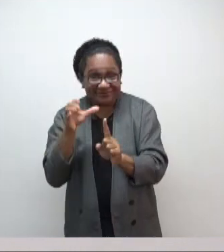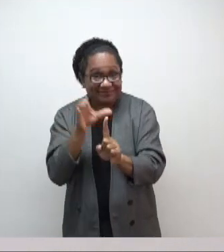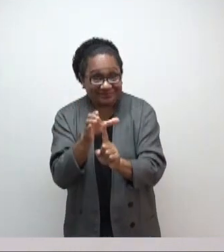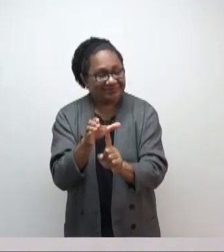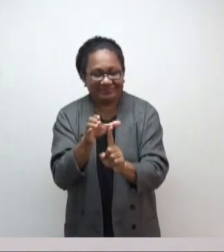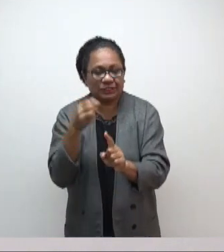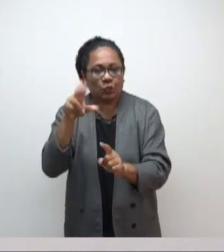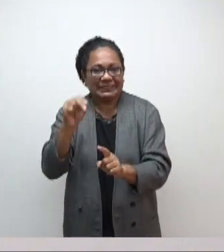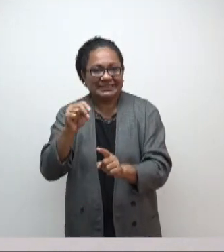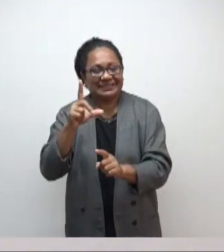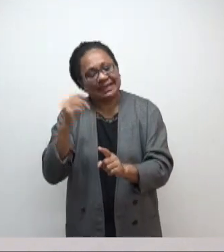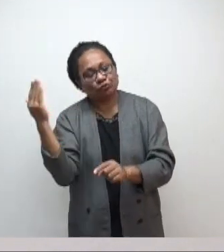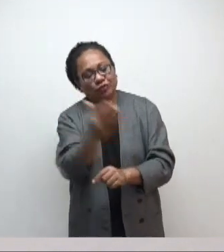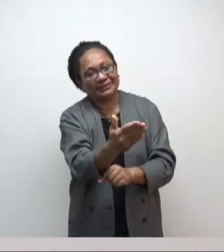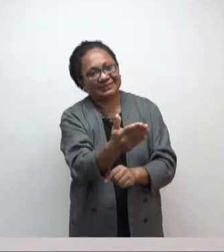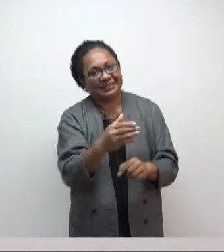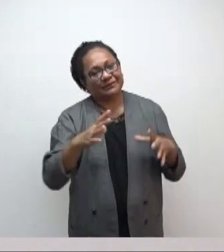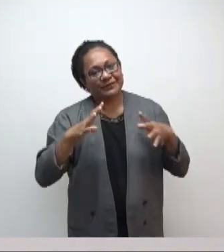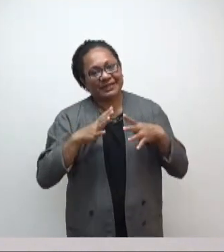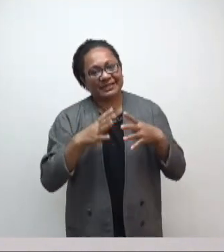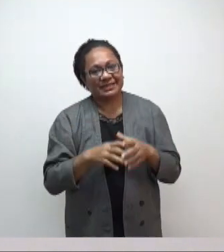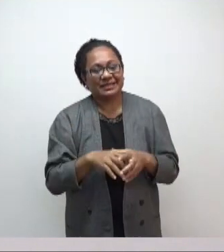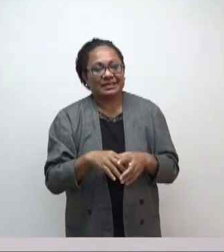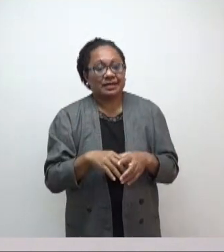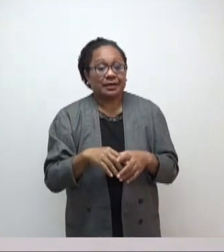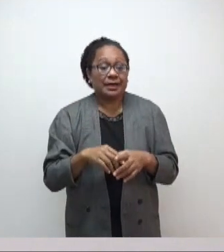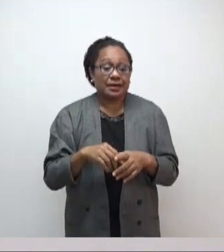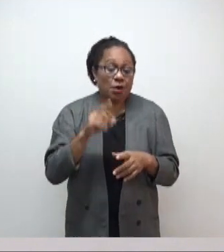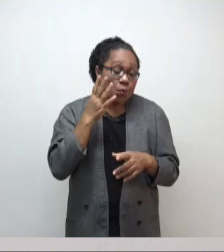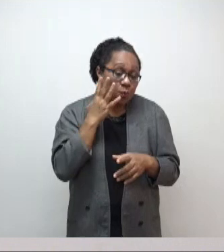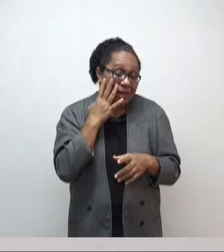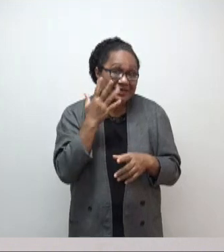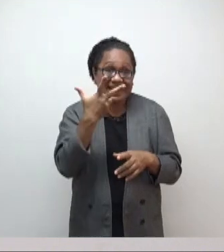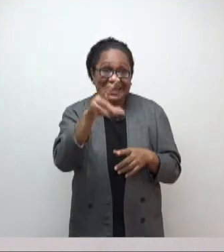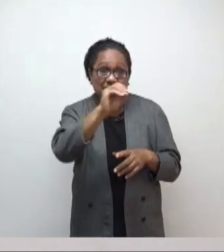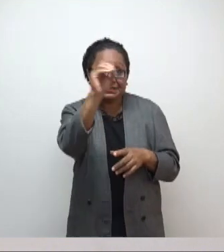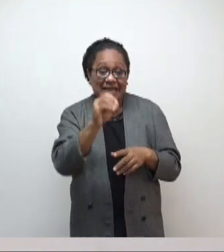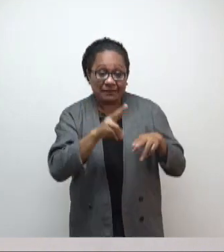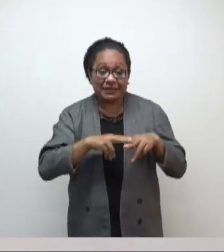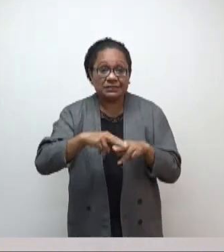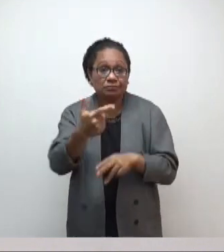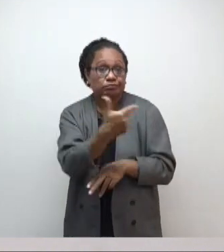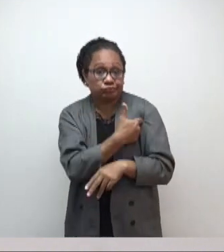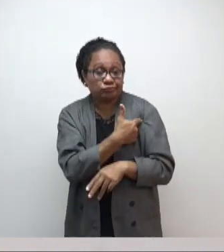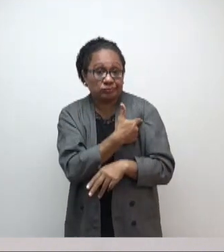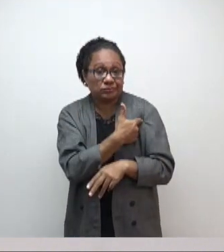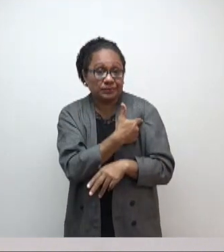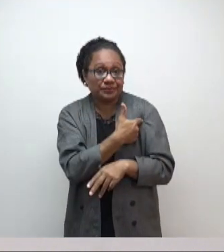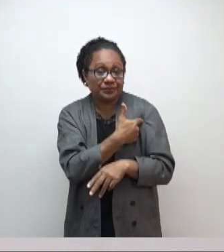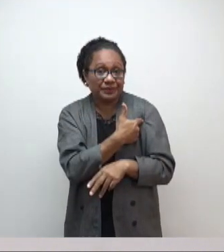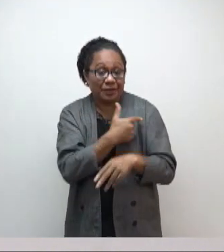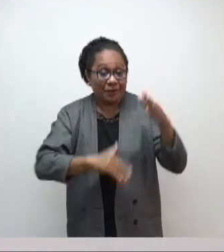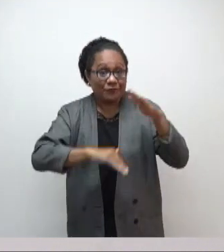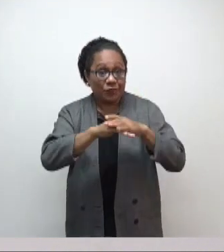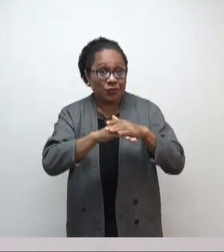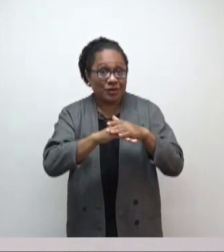positivity rates. Once we vaccine at least 80% of adults in Fiji, we will be in an excellent